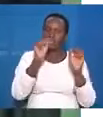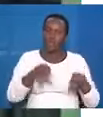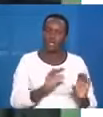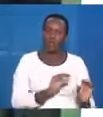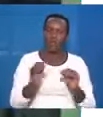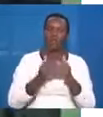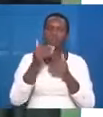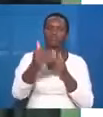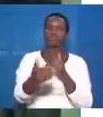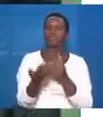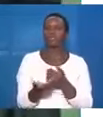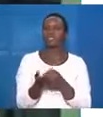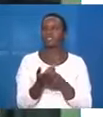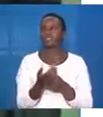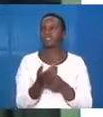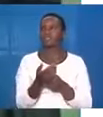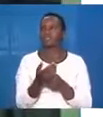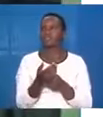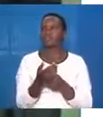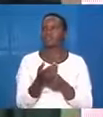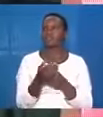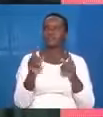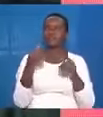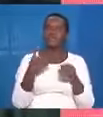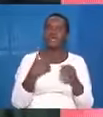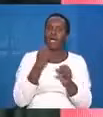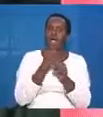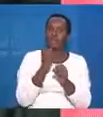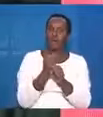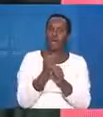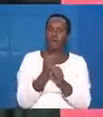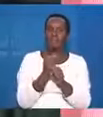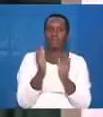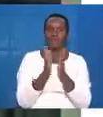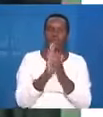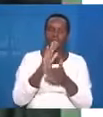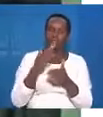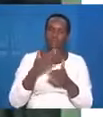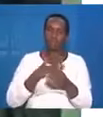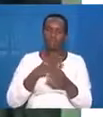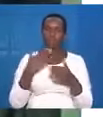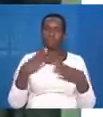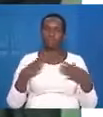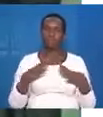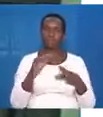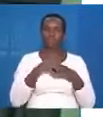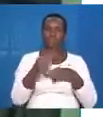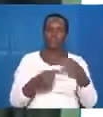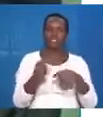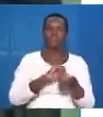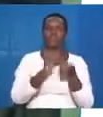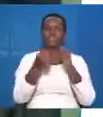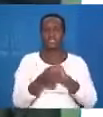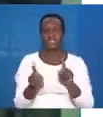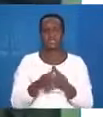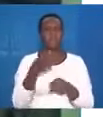chapter. I have worked with our people in the processes of change like this one for a long